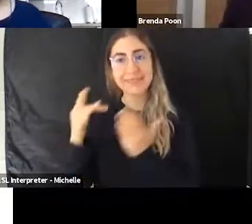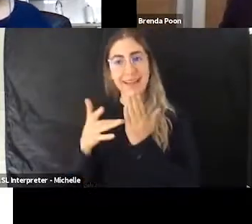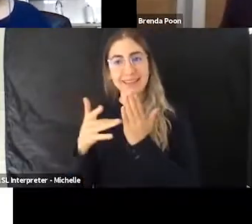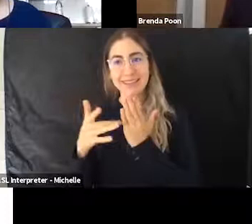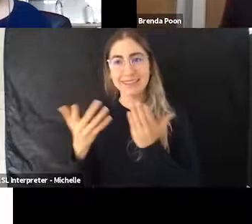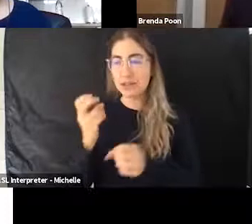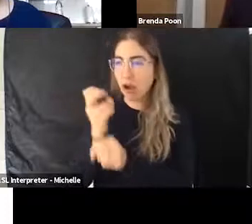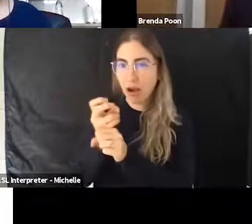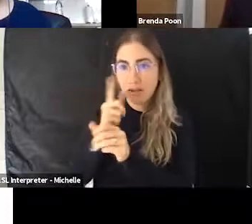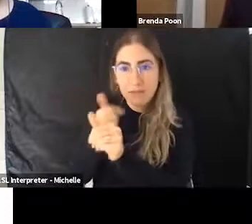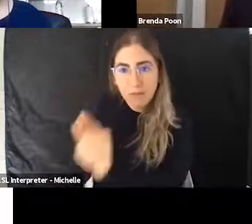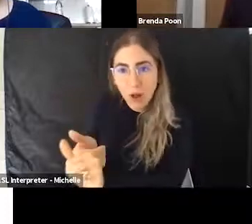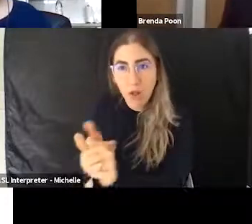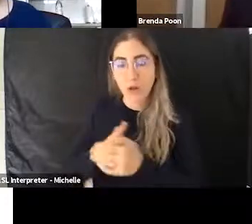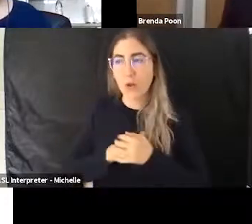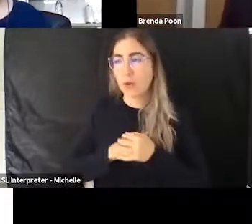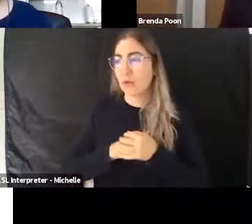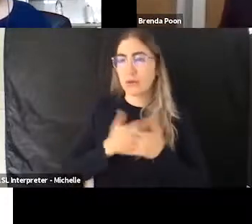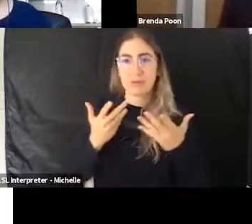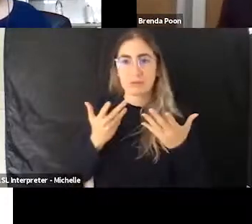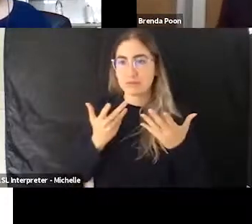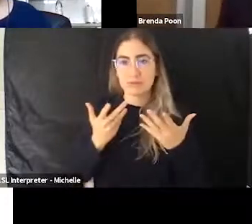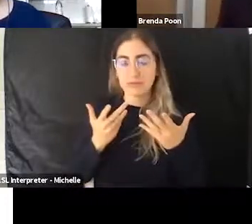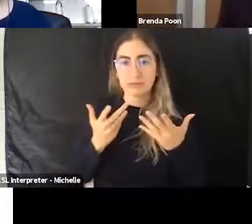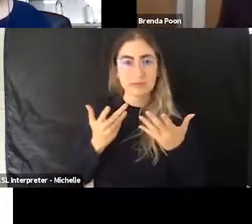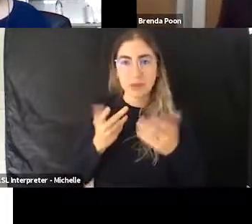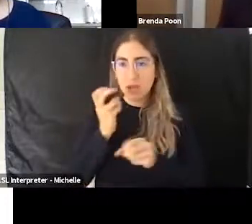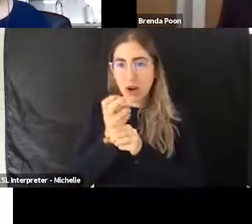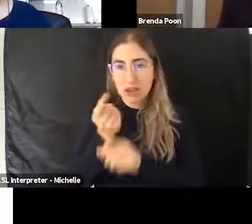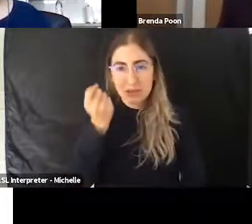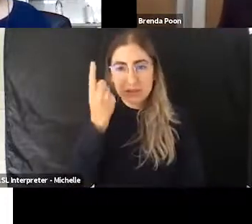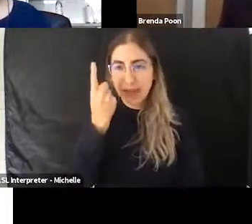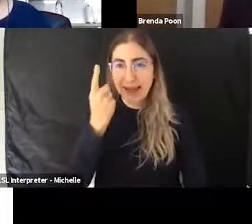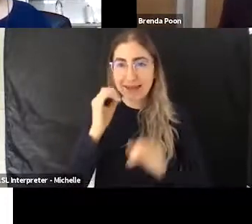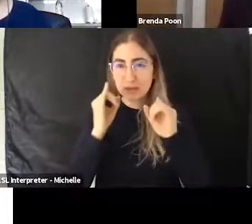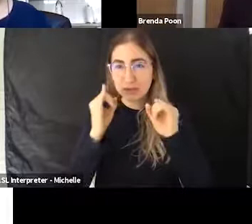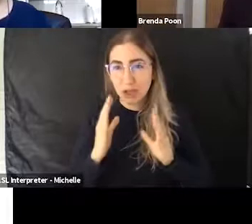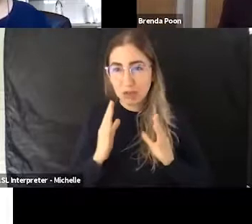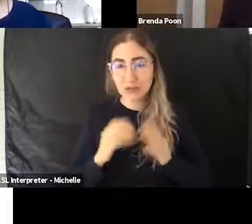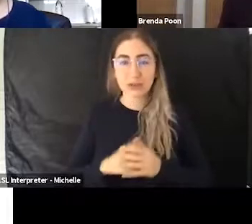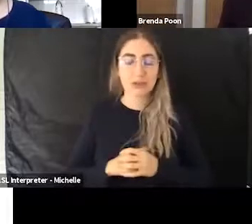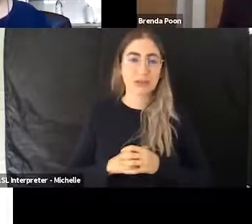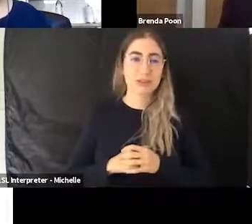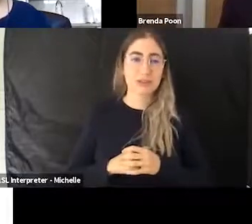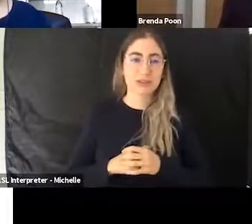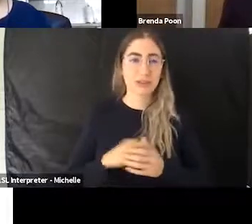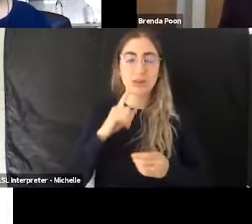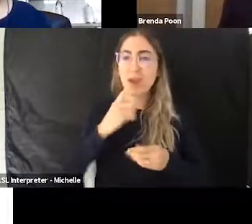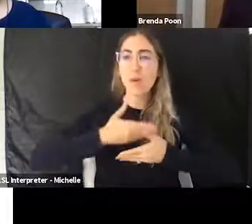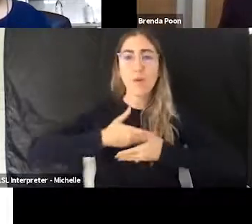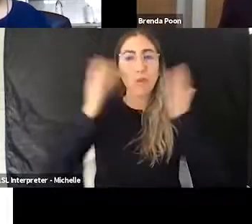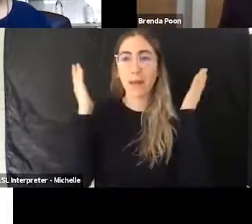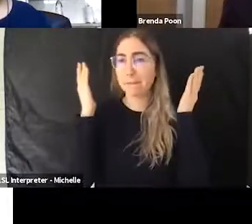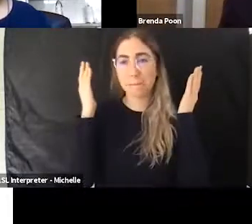follow audio-focused classes, difficulty to understand instructors. It's an overwhelming experience for